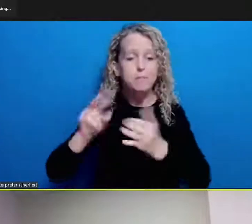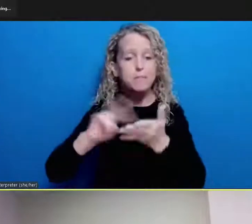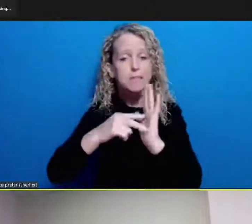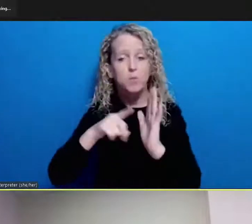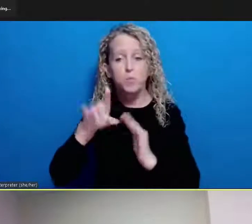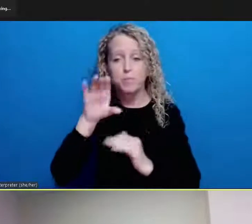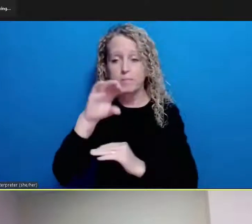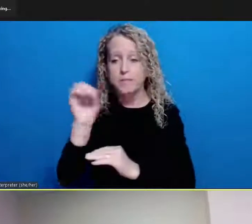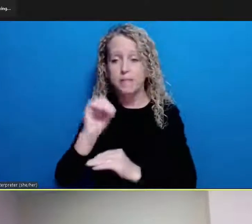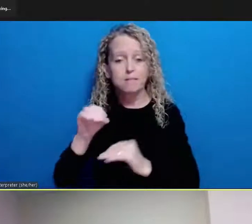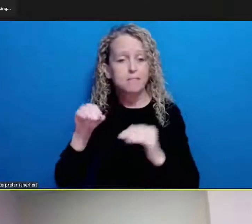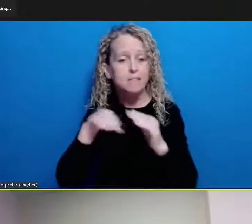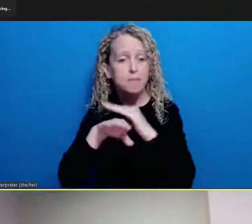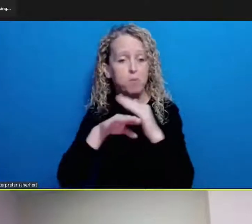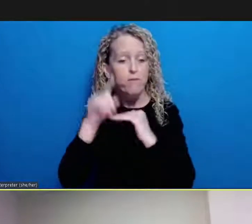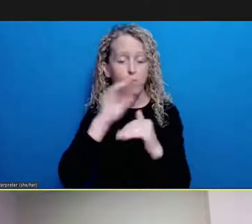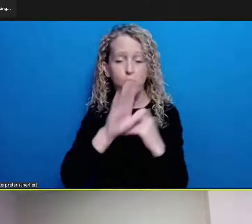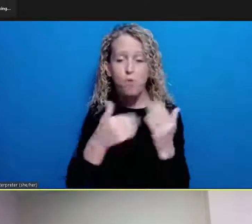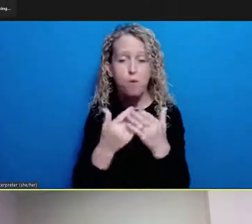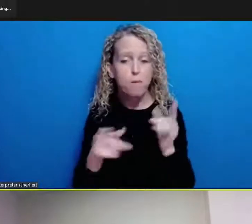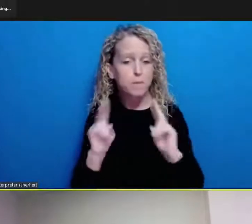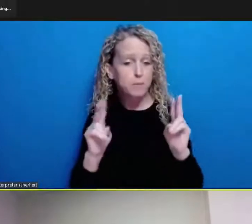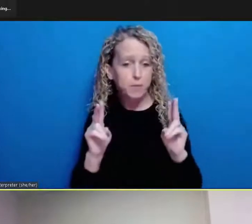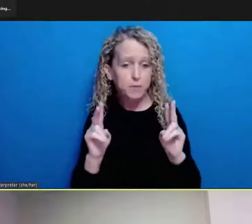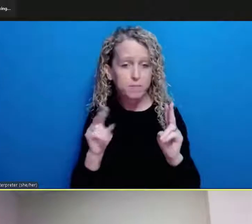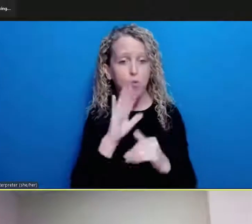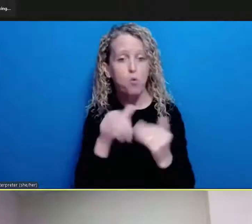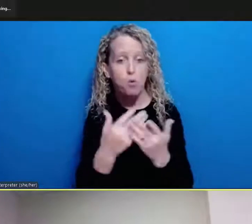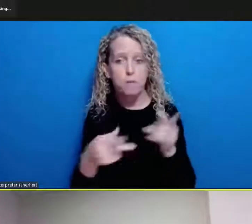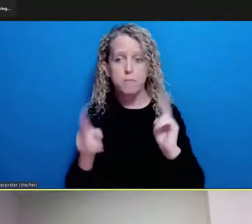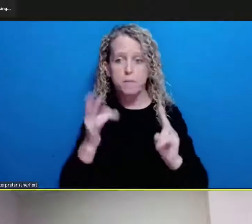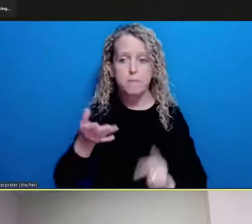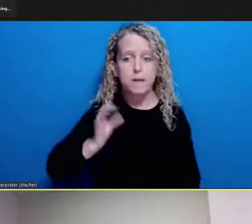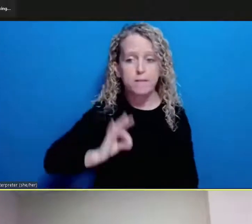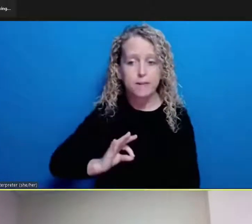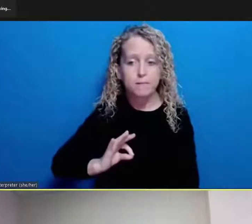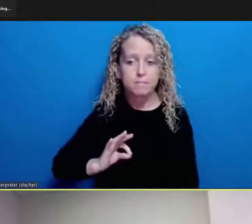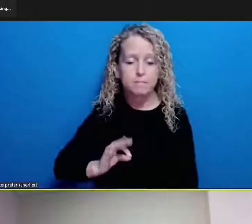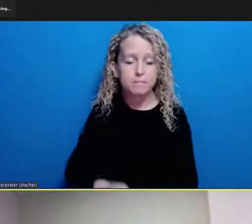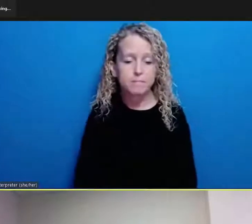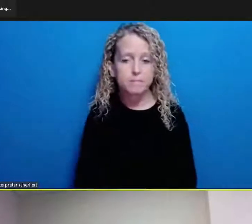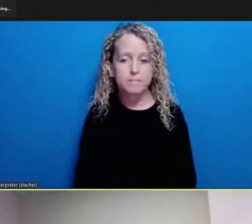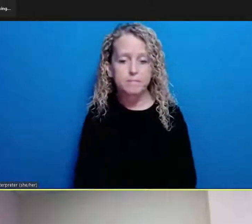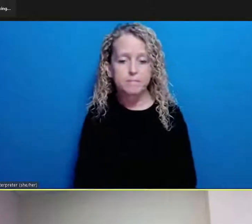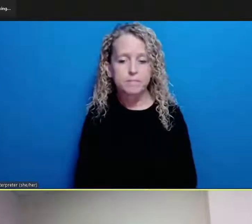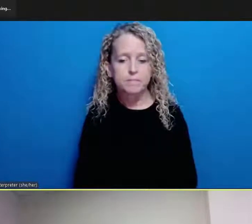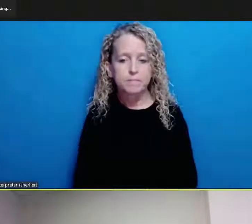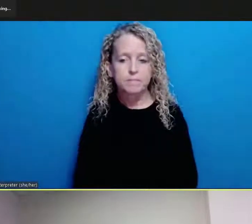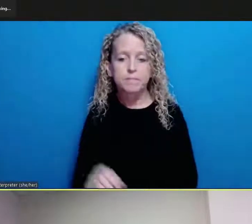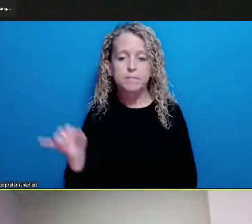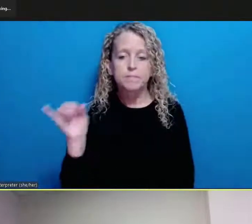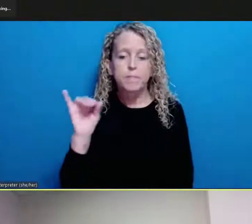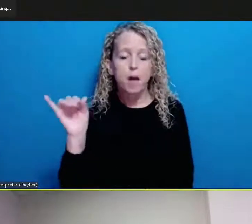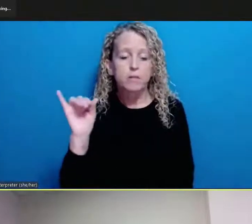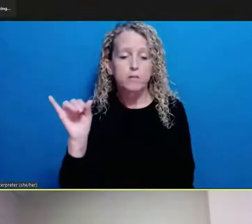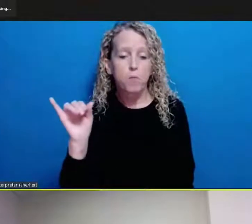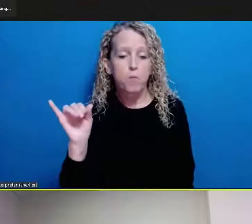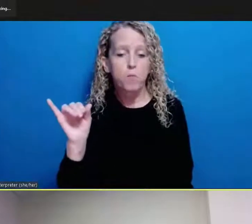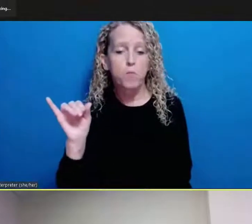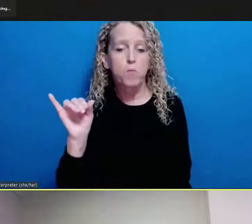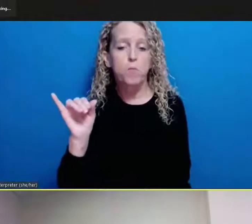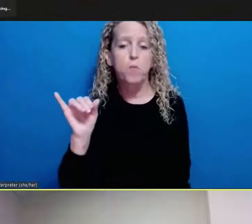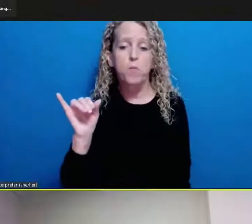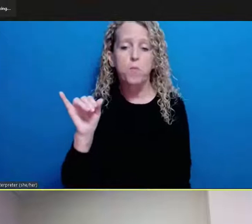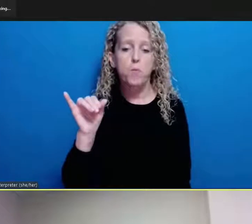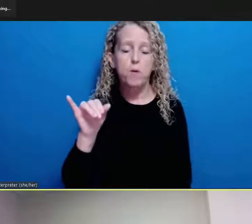so everybody benefits. It's also a place where abilities vary, but our